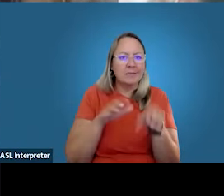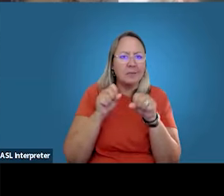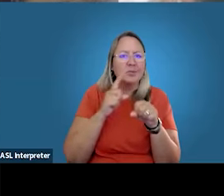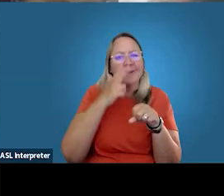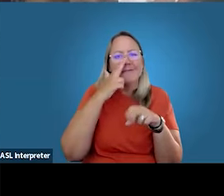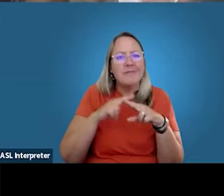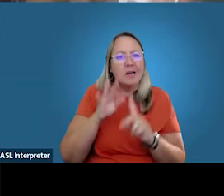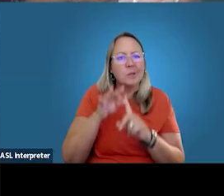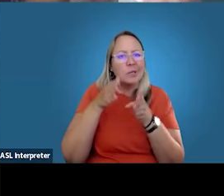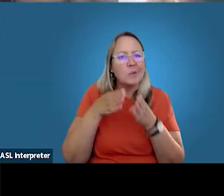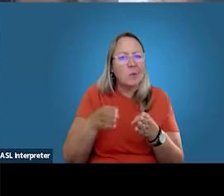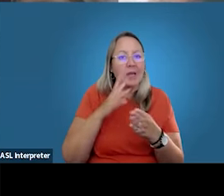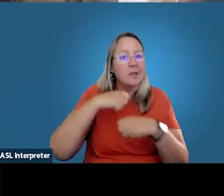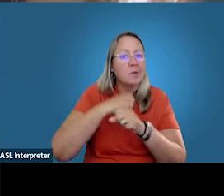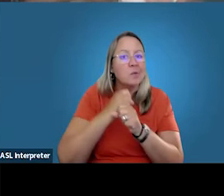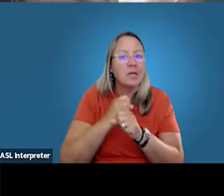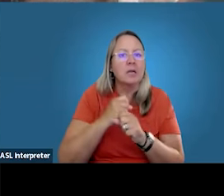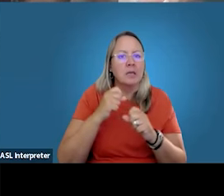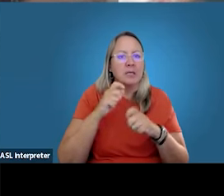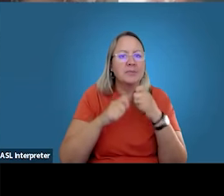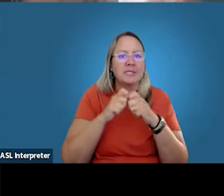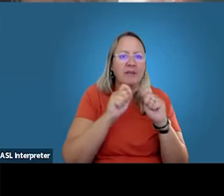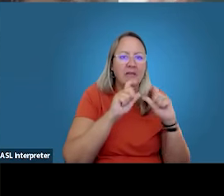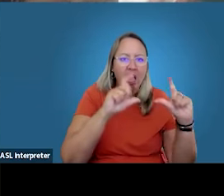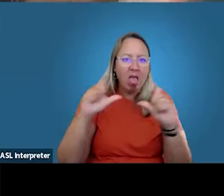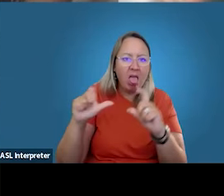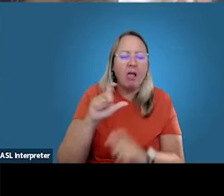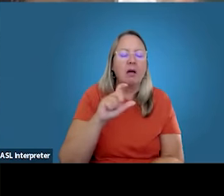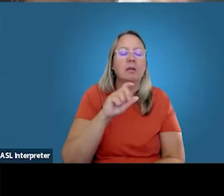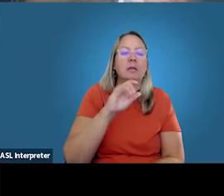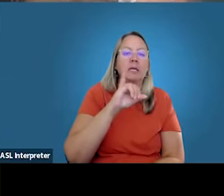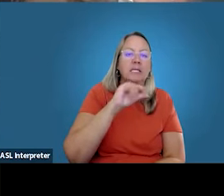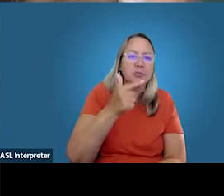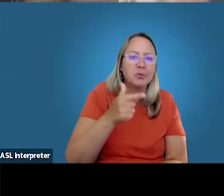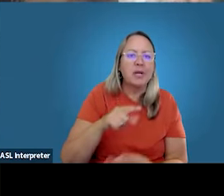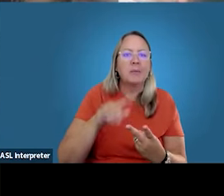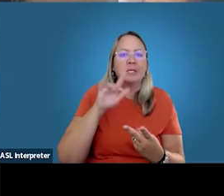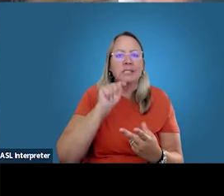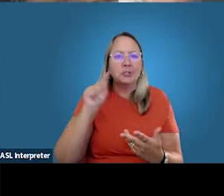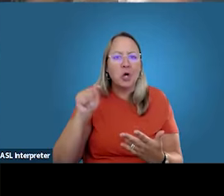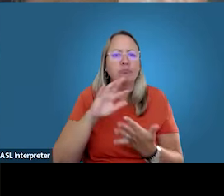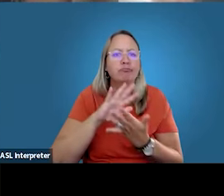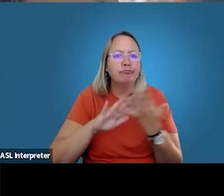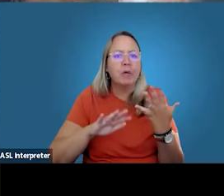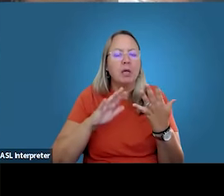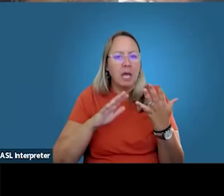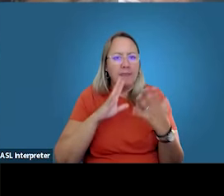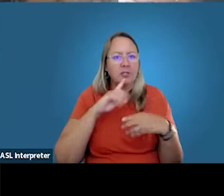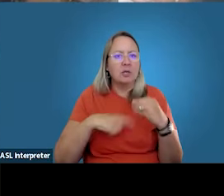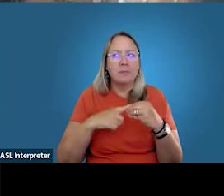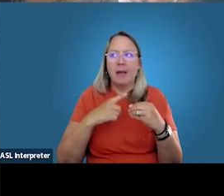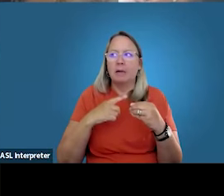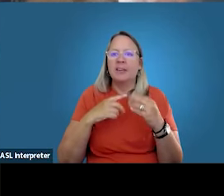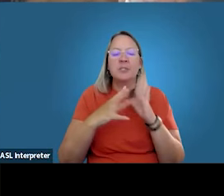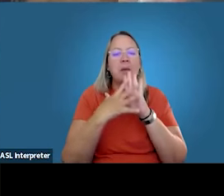and unique way. They created series on Instagram and on TikTok, and they were immersive and they took on all of the tropes of reality